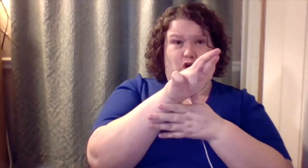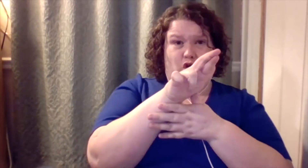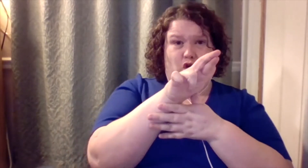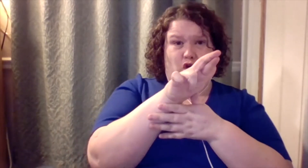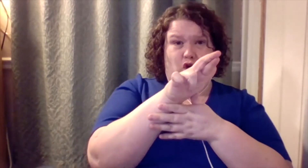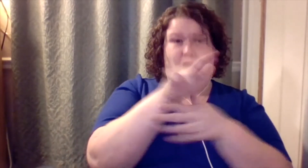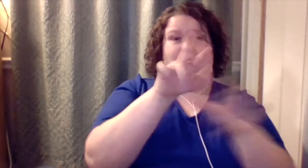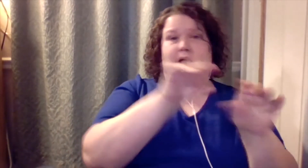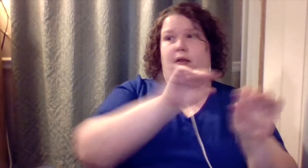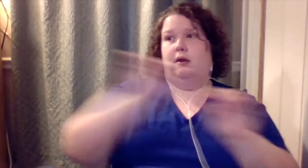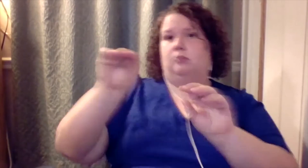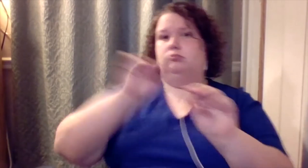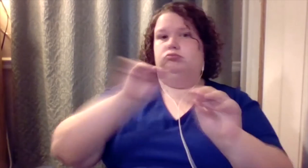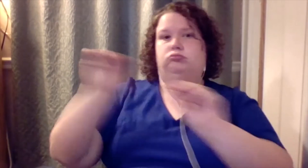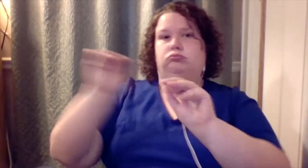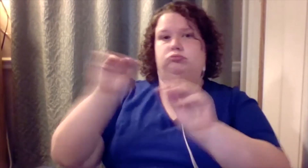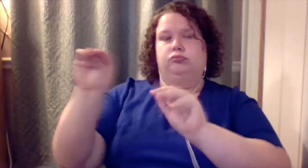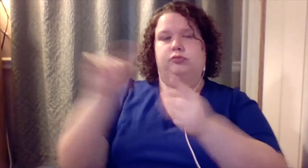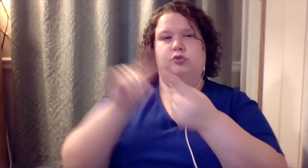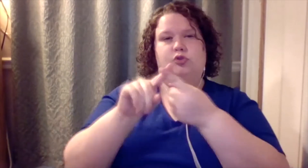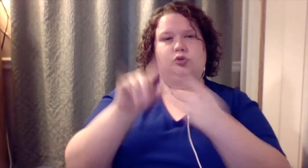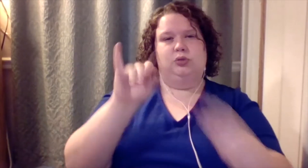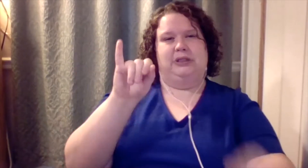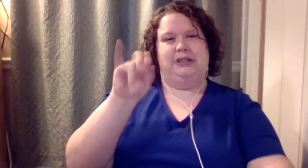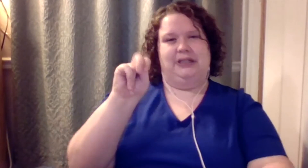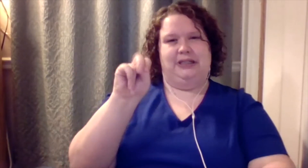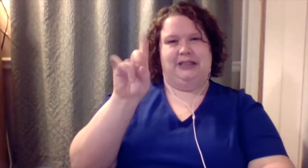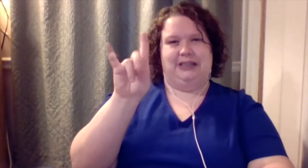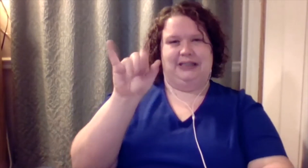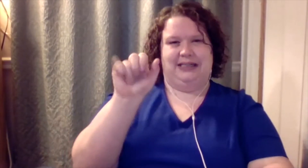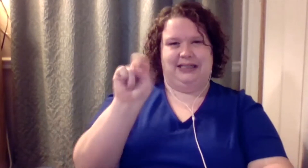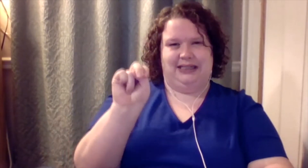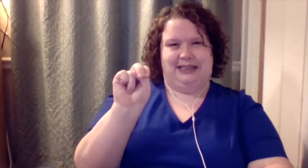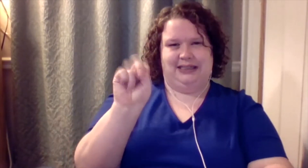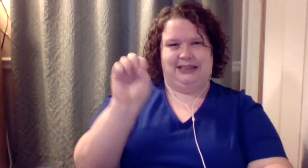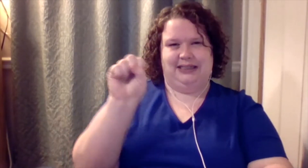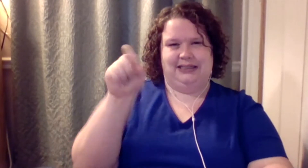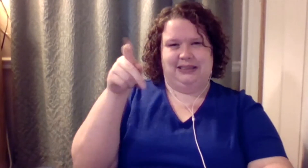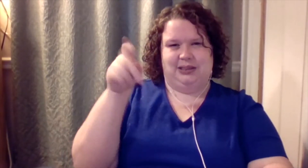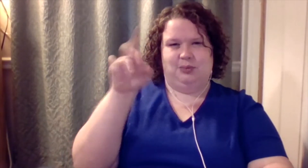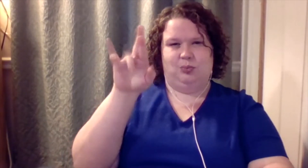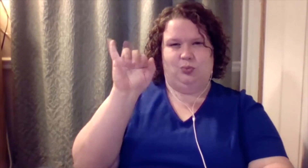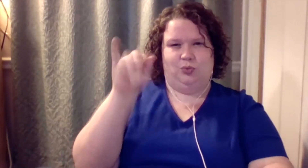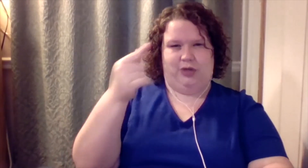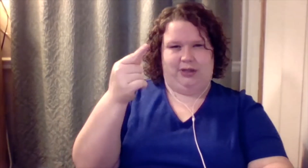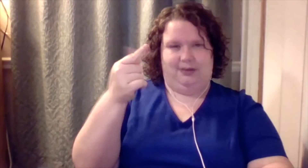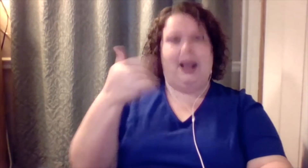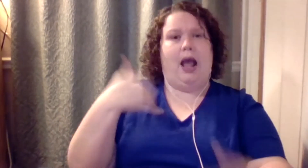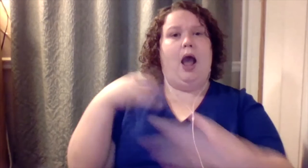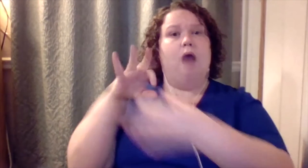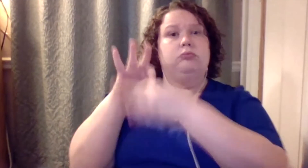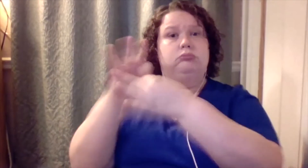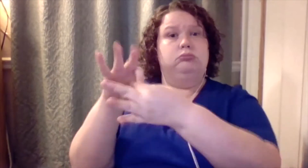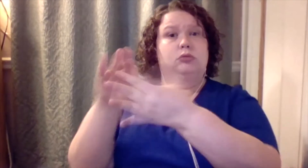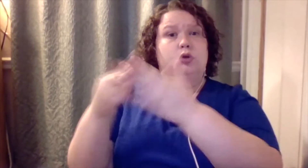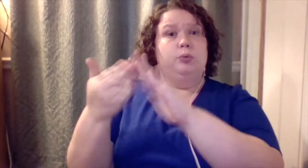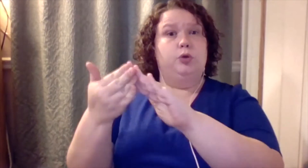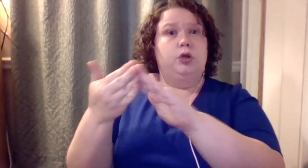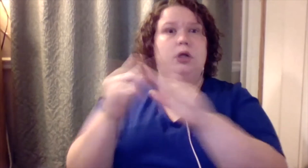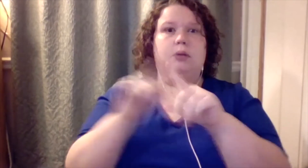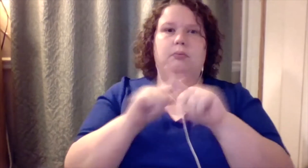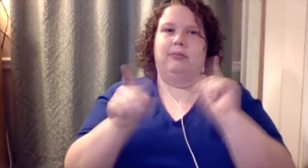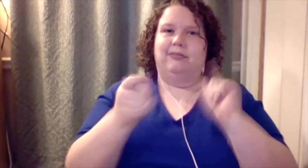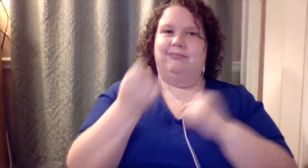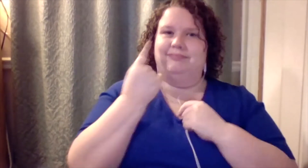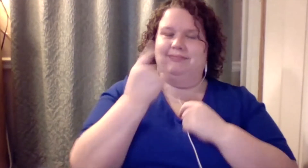think Indian Spring has that much, not that they don't have the ties, but it's not as much as Carver because